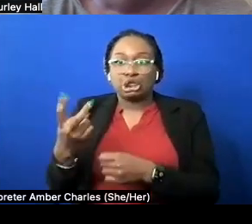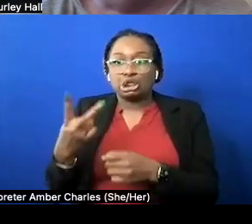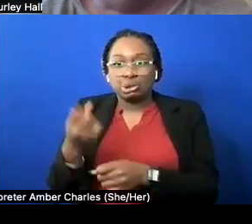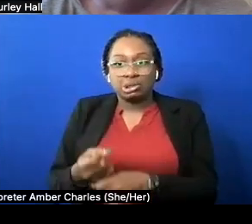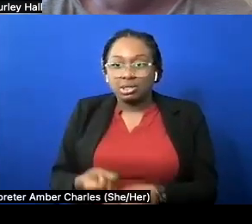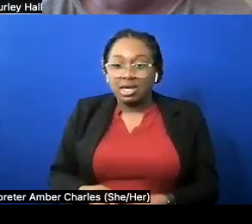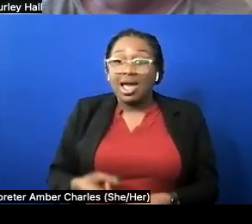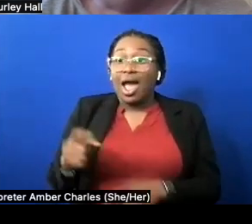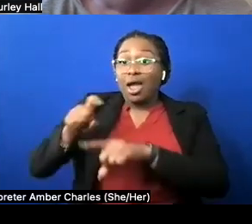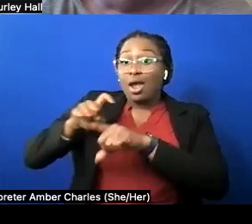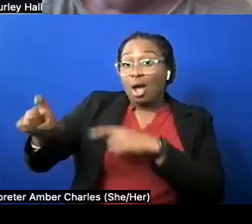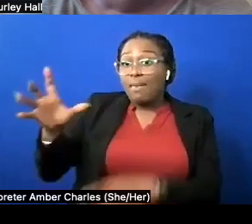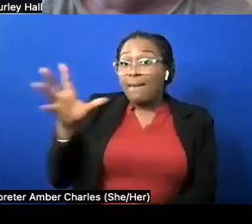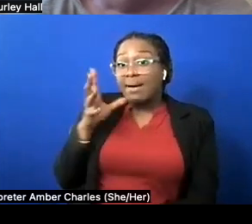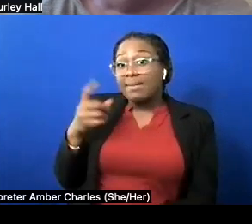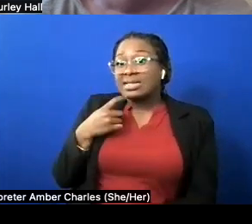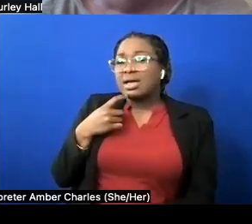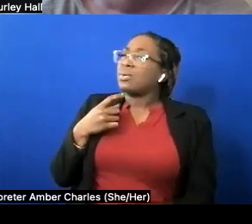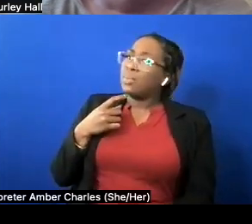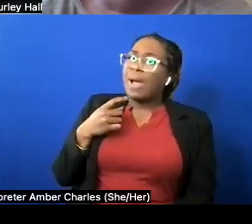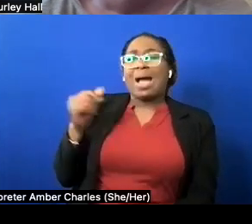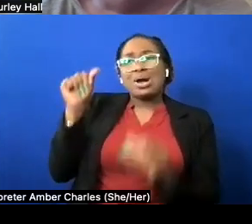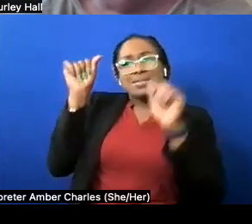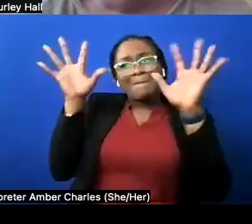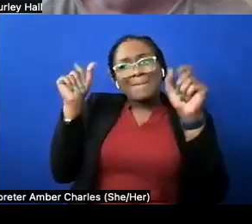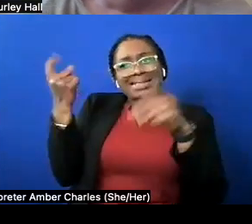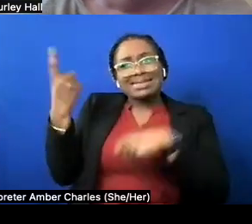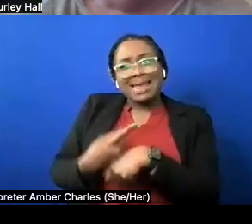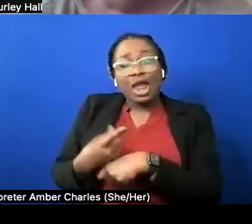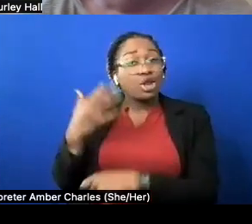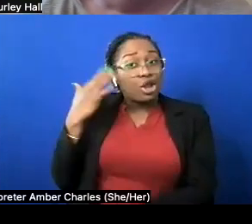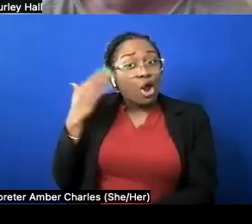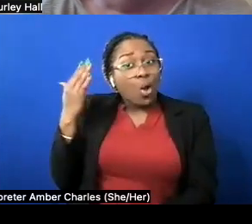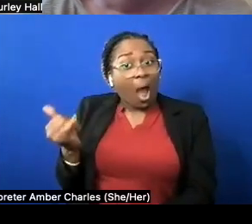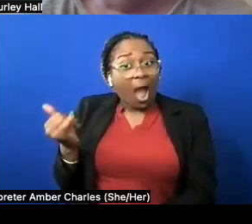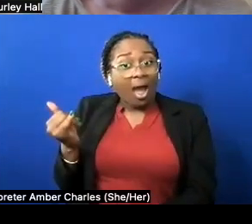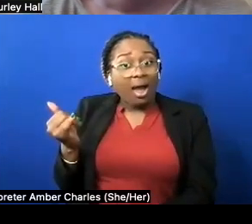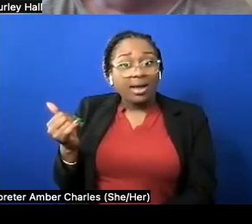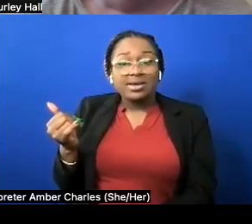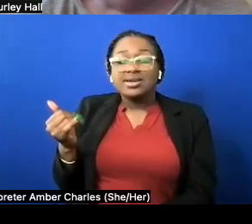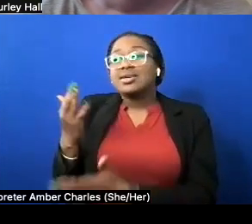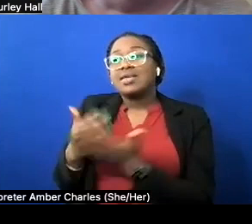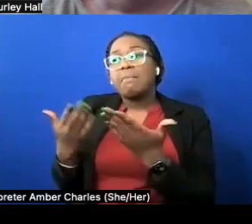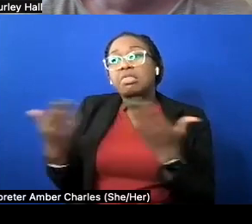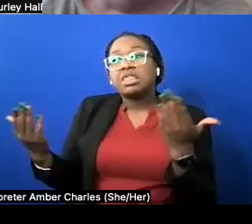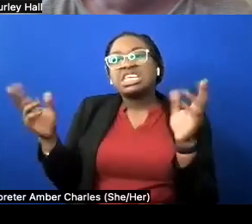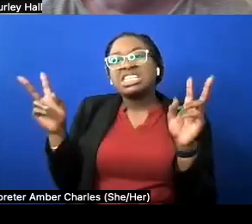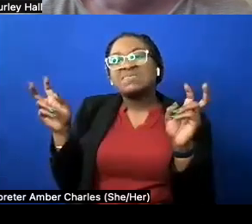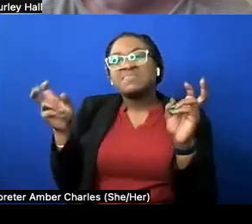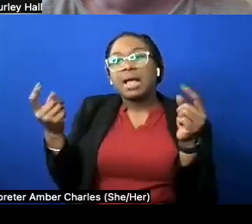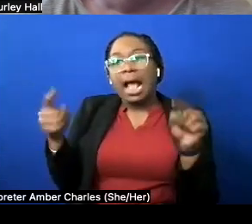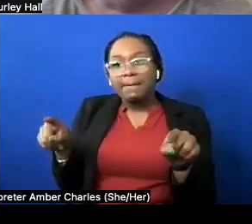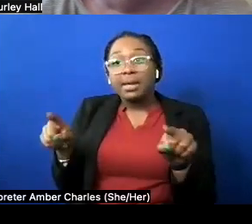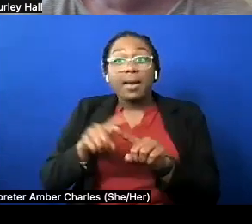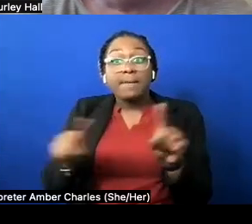I actually called my mom and said, this was such an amazing day. And do you know what made it an amazing day? Some things happened, right? But what